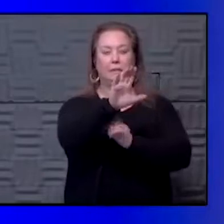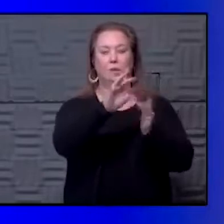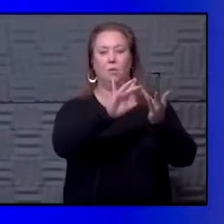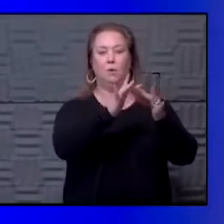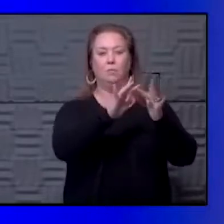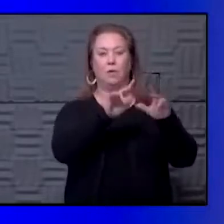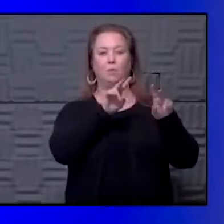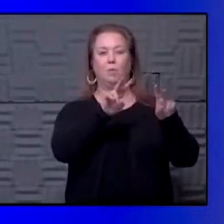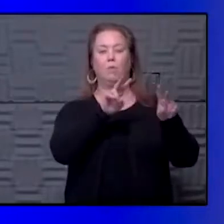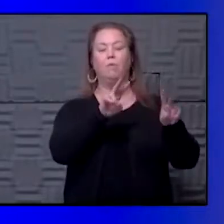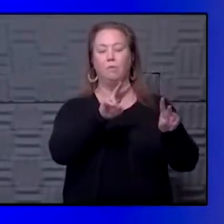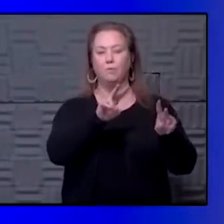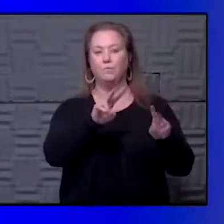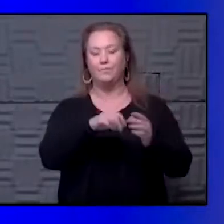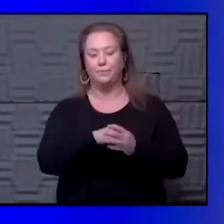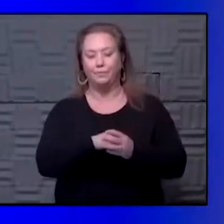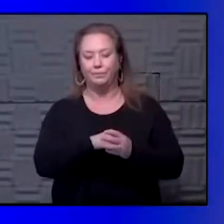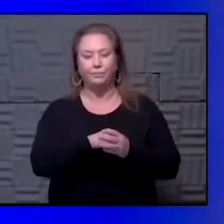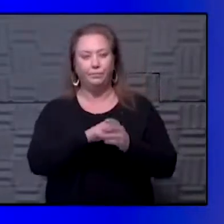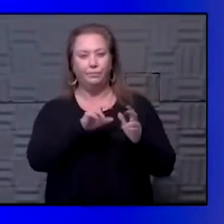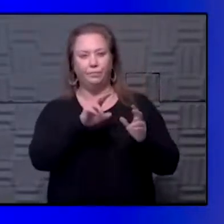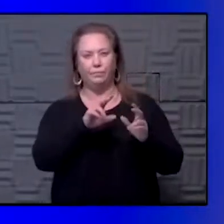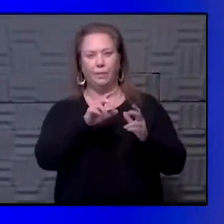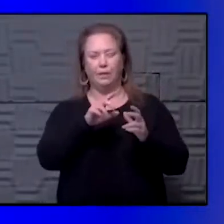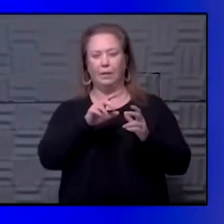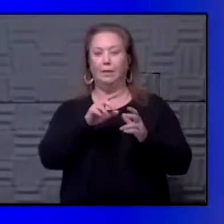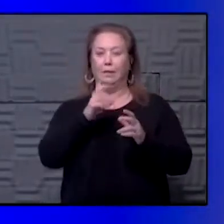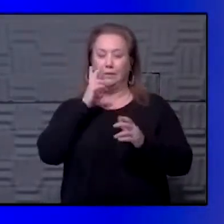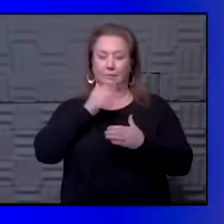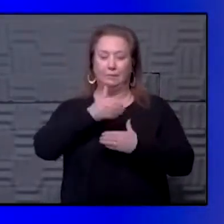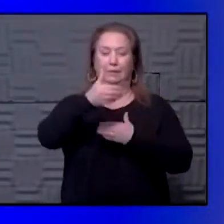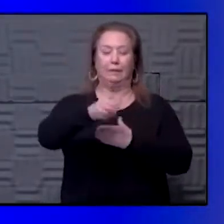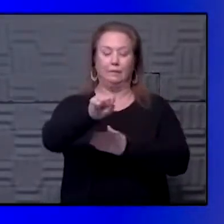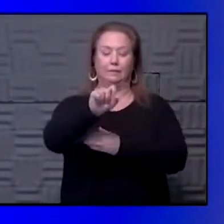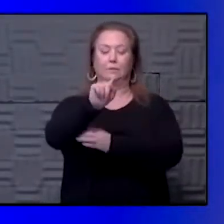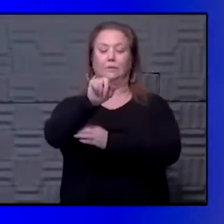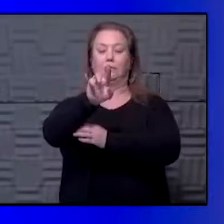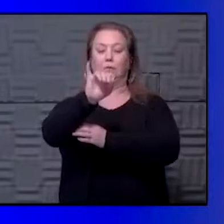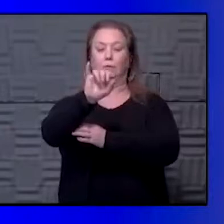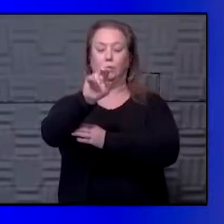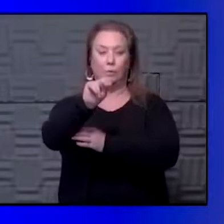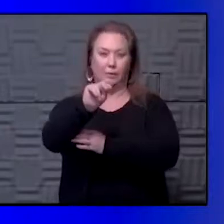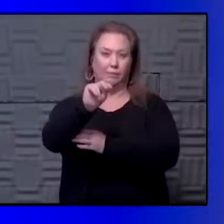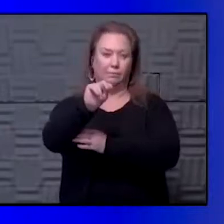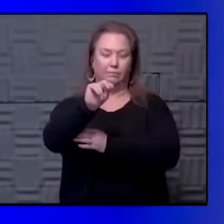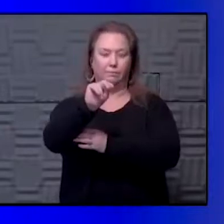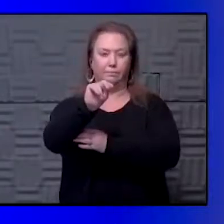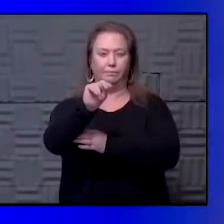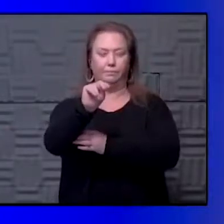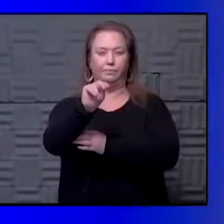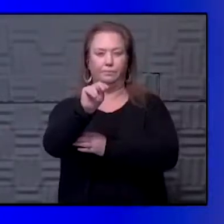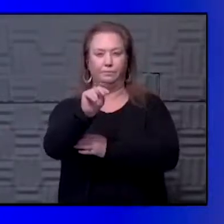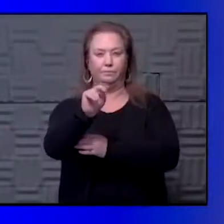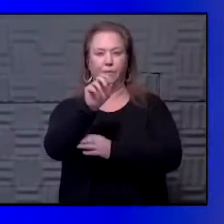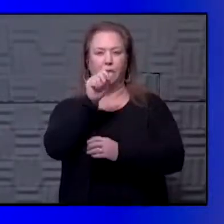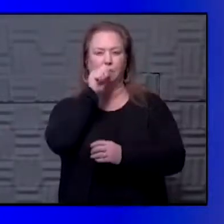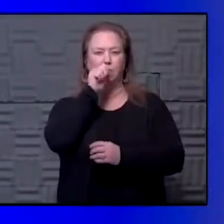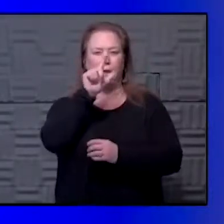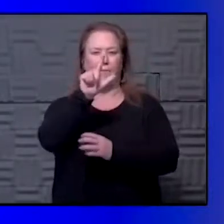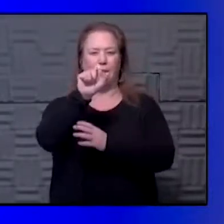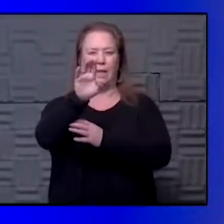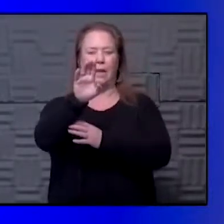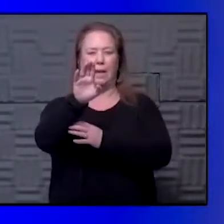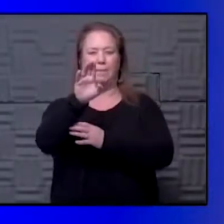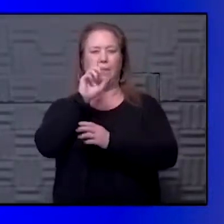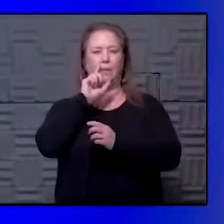keep watching for that, looking through Next Strain as well, which is just a private lab which does